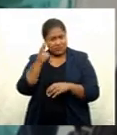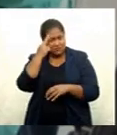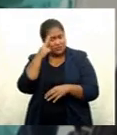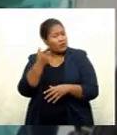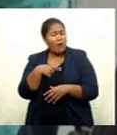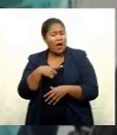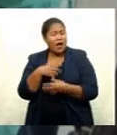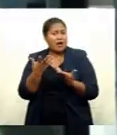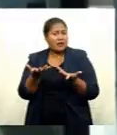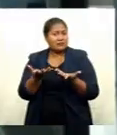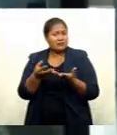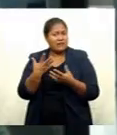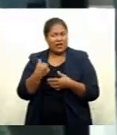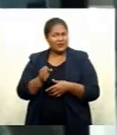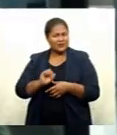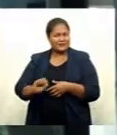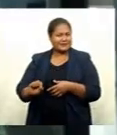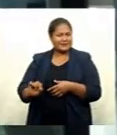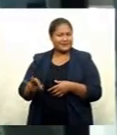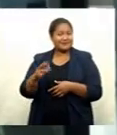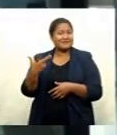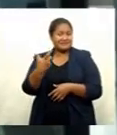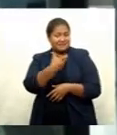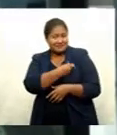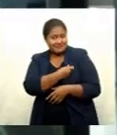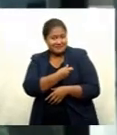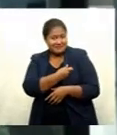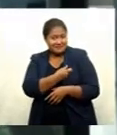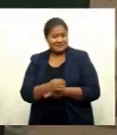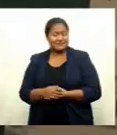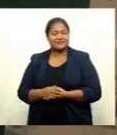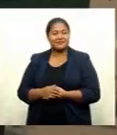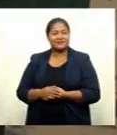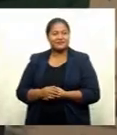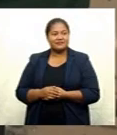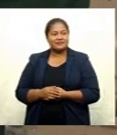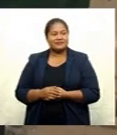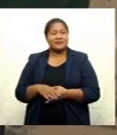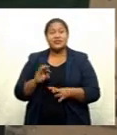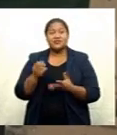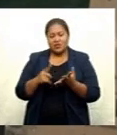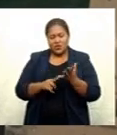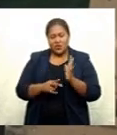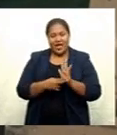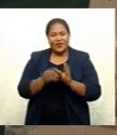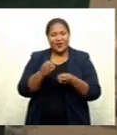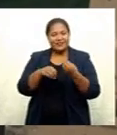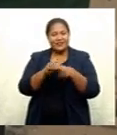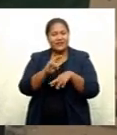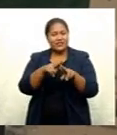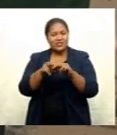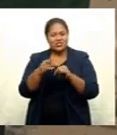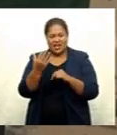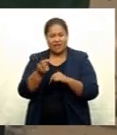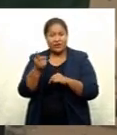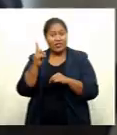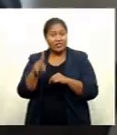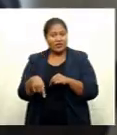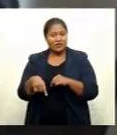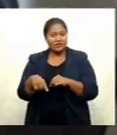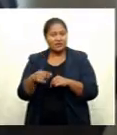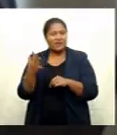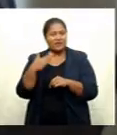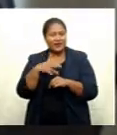why to be anxious to have a second dose. The UN office in Fiji has over 1,500